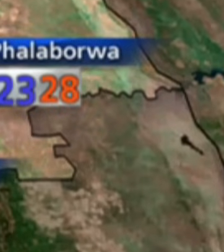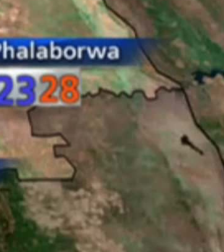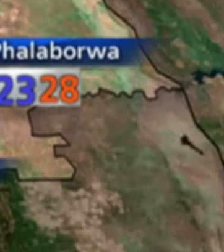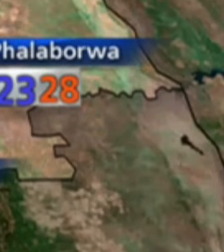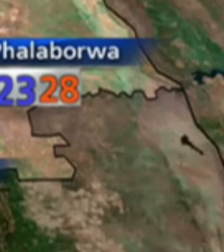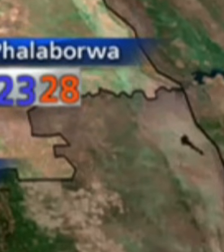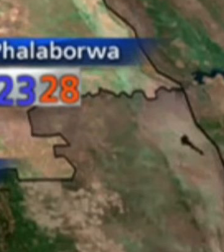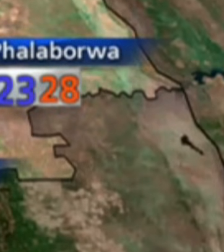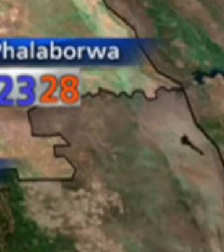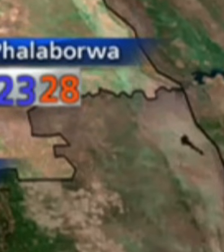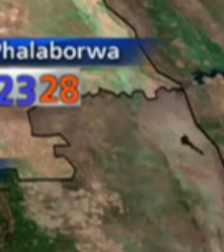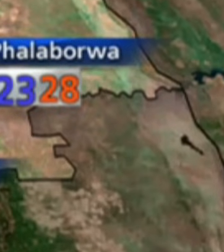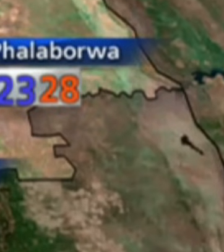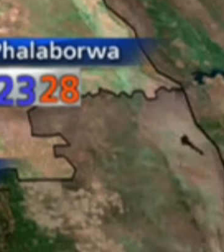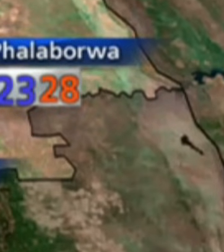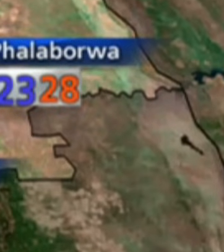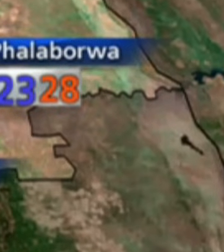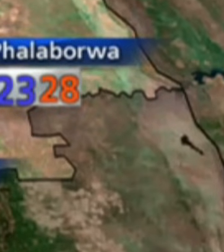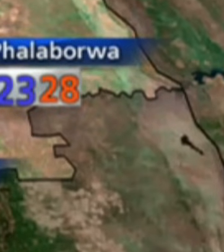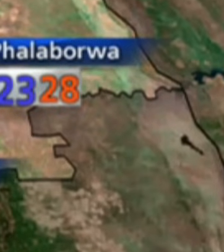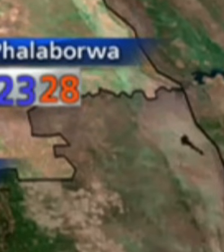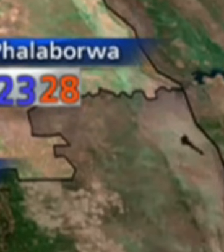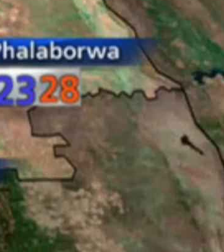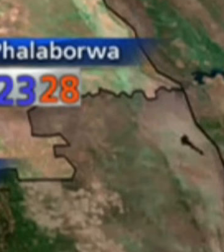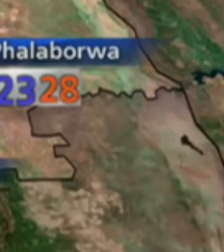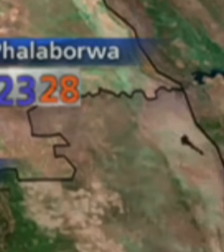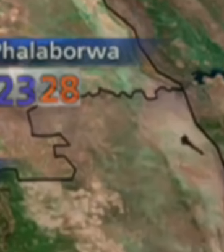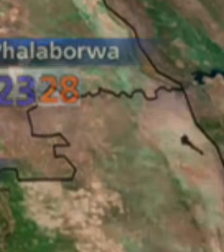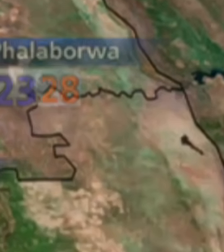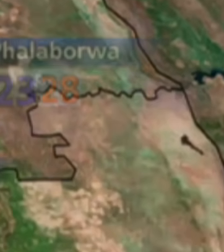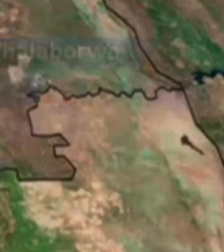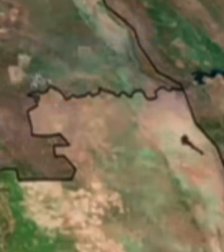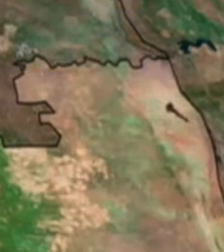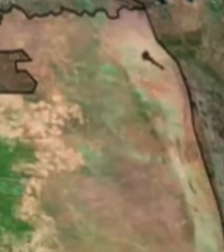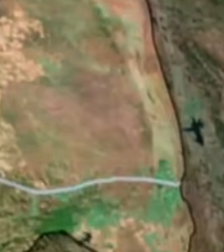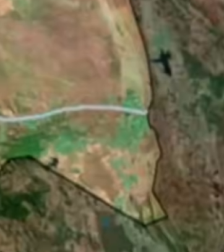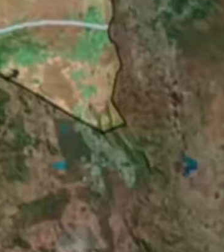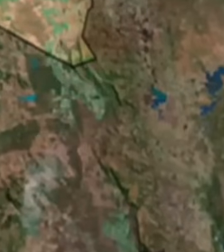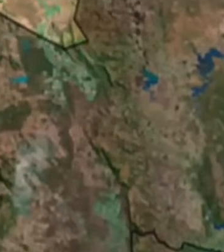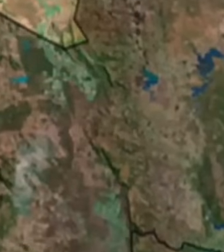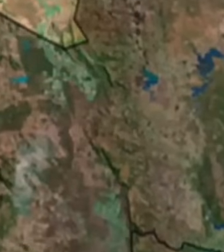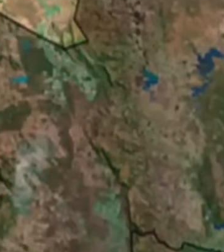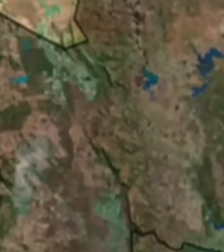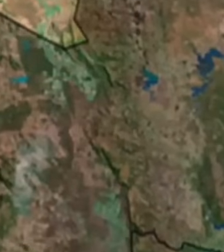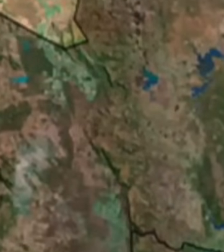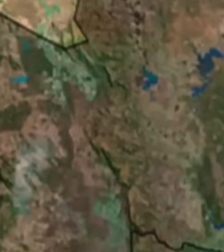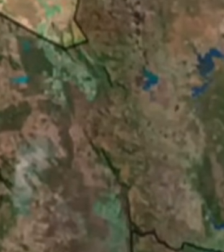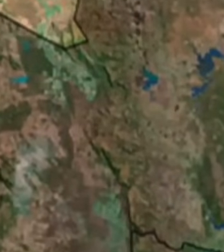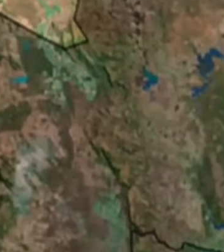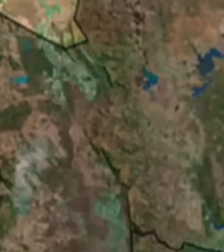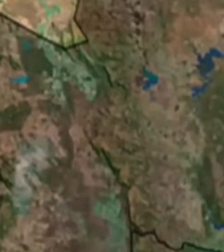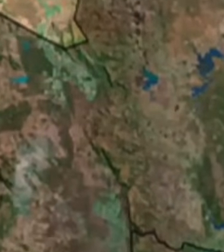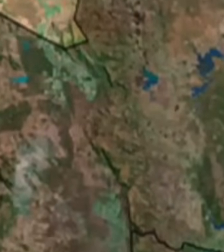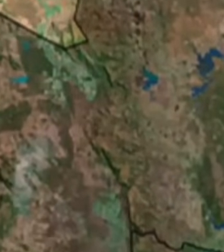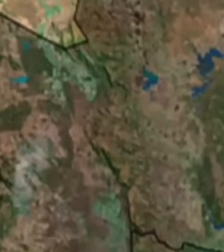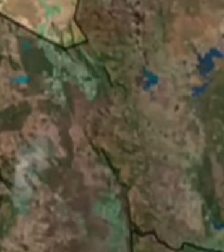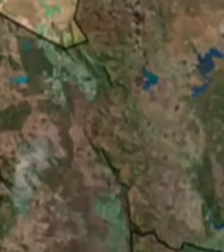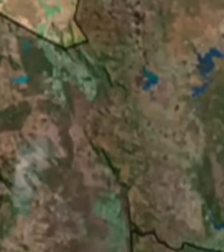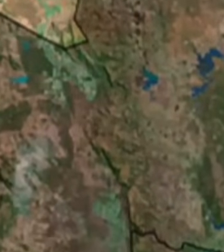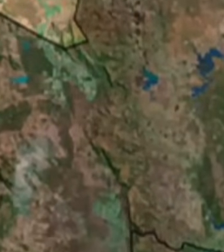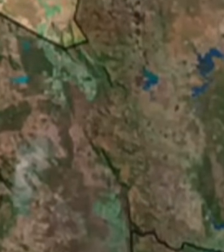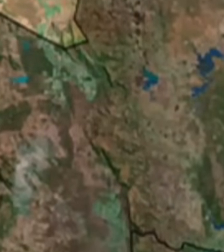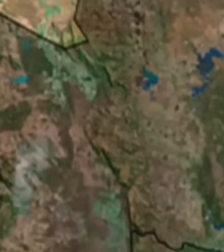tlatse fela ho mashome a mabedi a mtse e mehlano kaofela re shebile ka thawe ya ndo le hona ka re Mesina le teng ho hlokomela fela itahle di bi fela ho mashome a mabedi